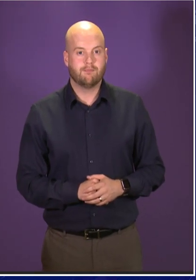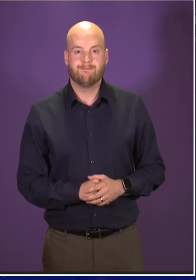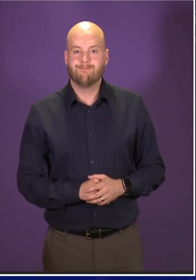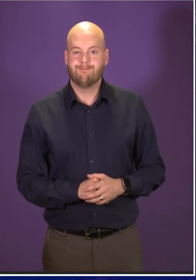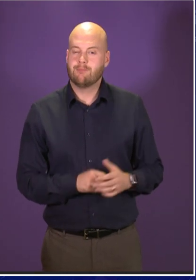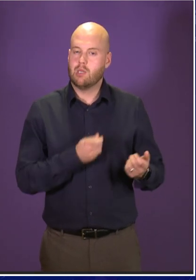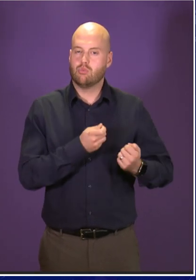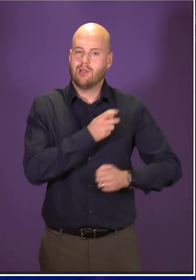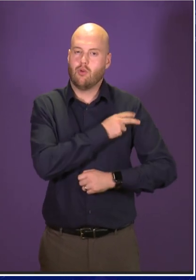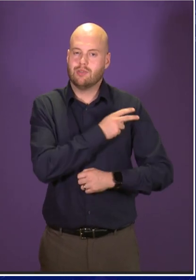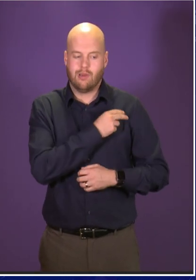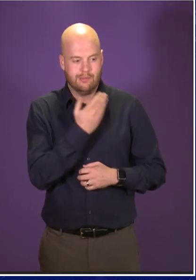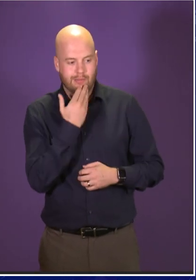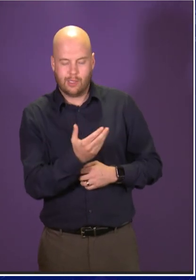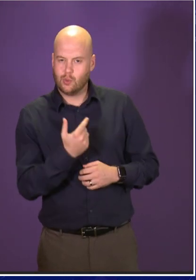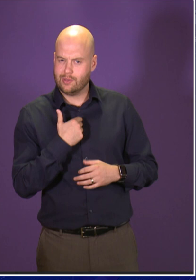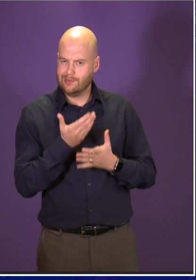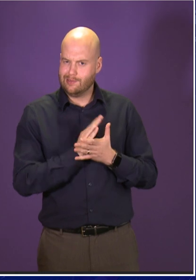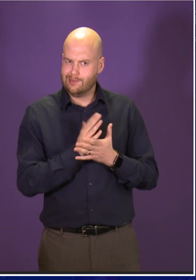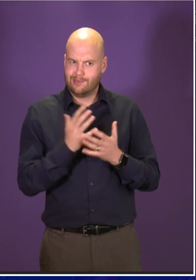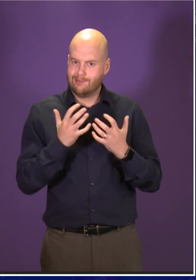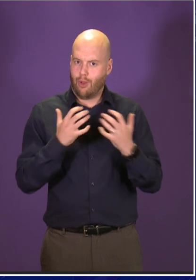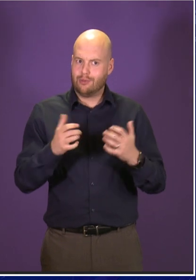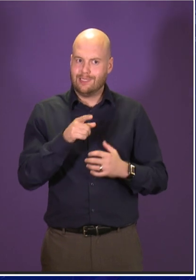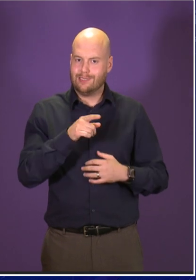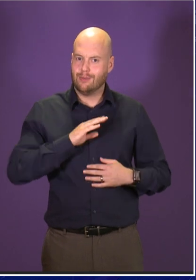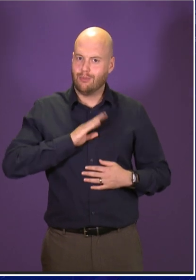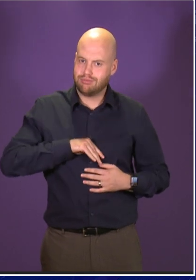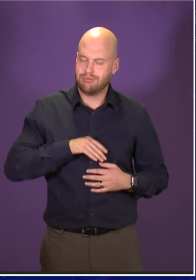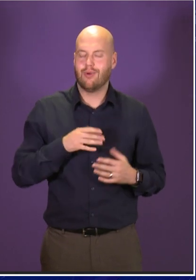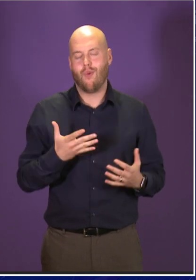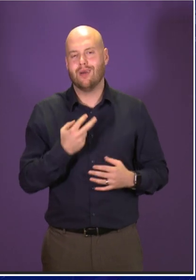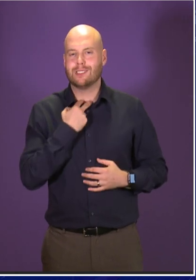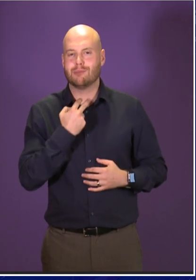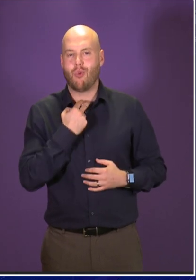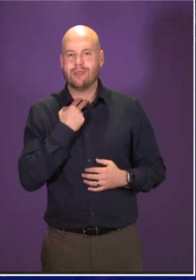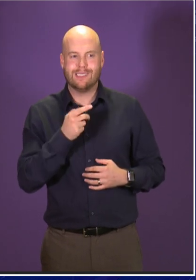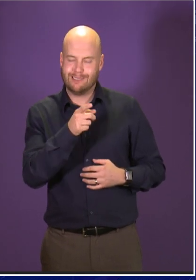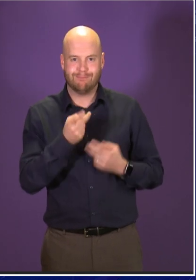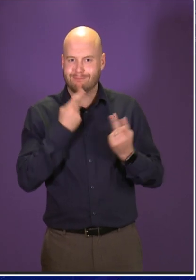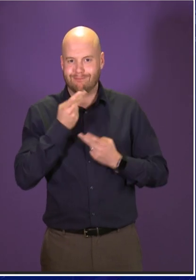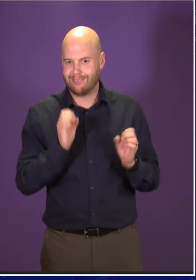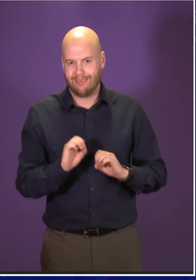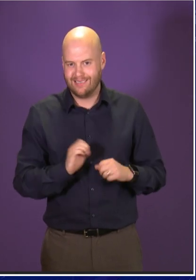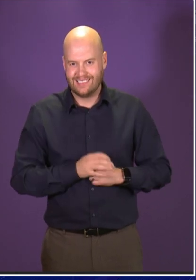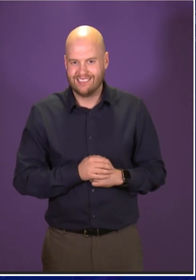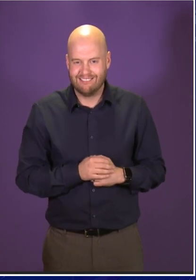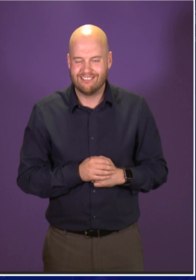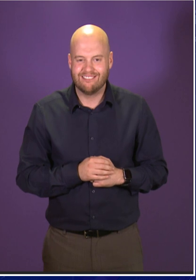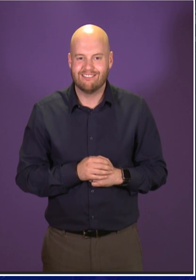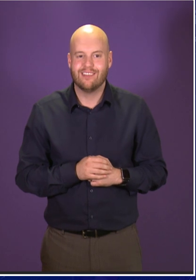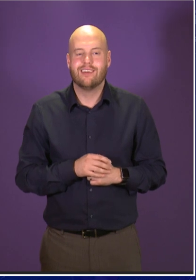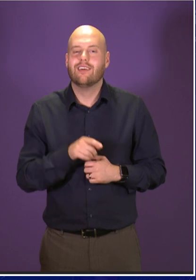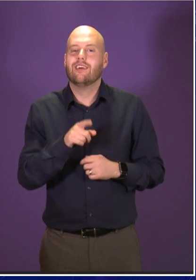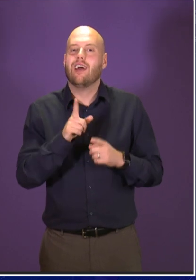Thank you very much to Jerry. I couldn't tell whether people were relieved or disappointed not to hear you sing there. The Edinburgh Festival and Fringe